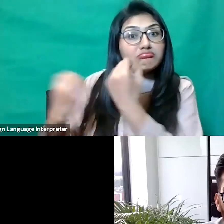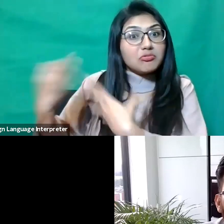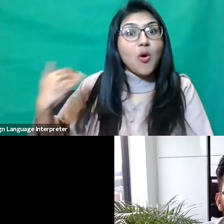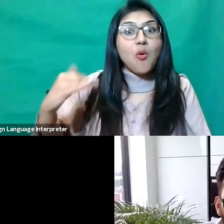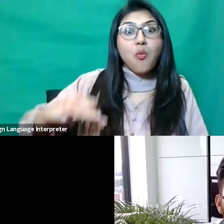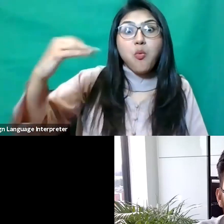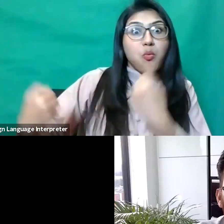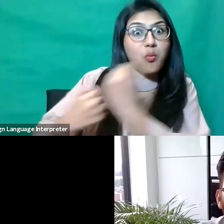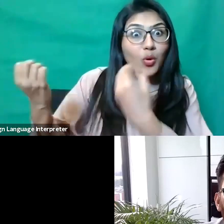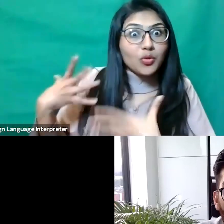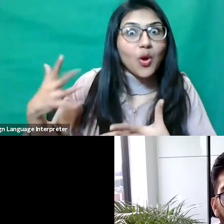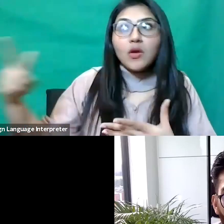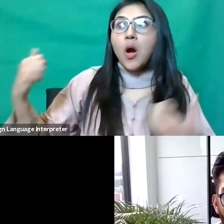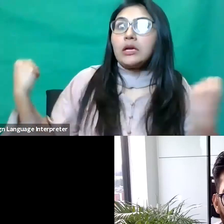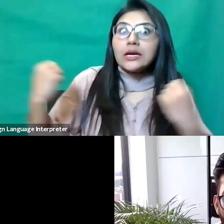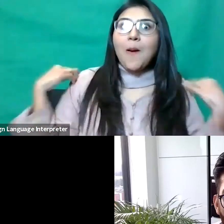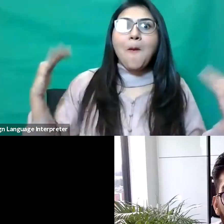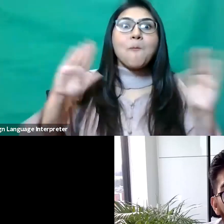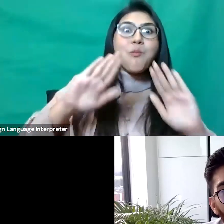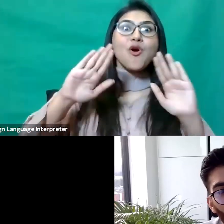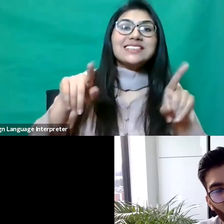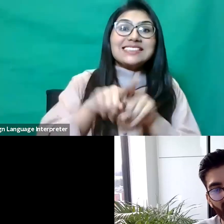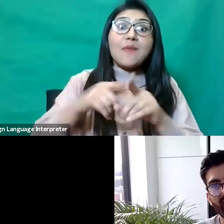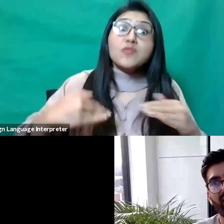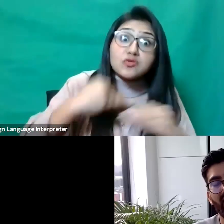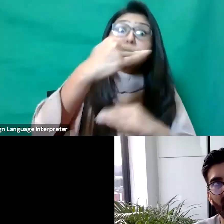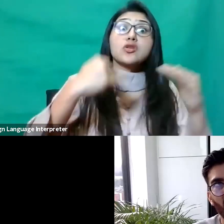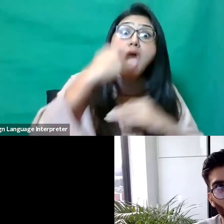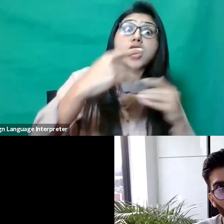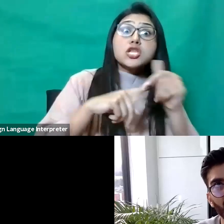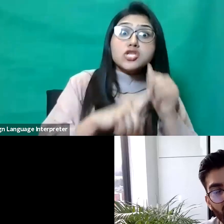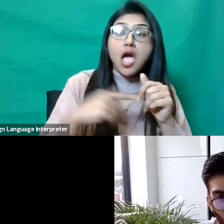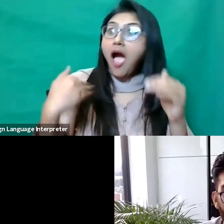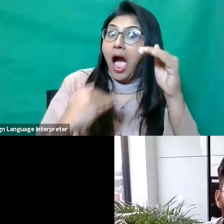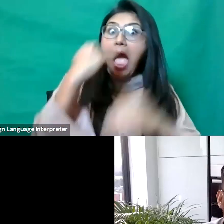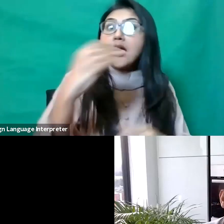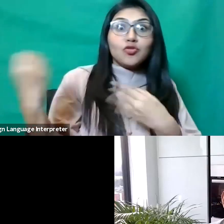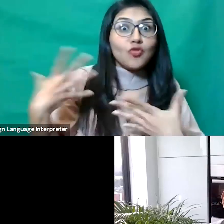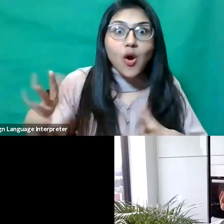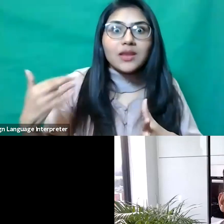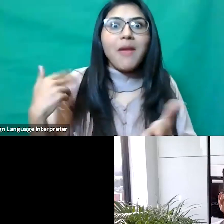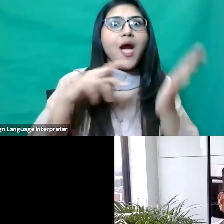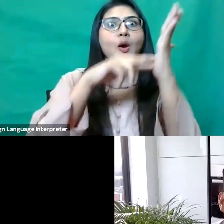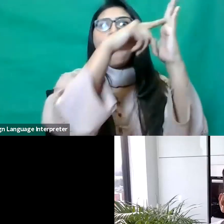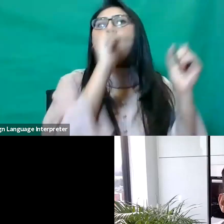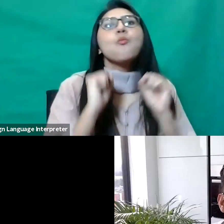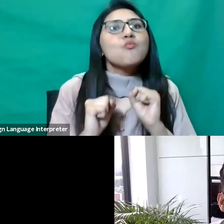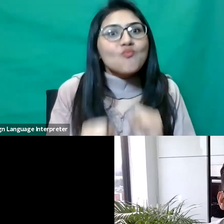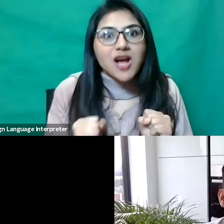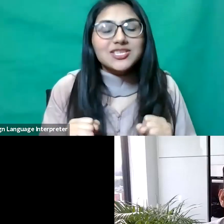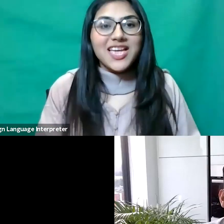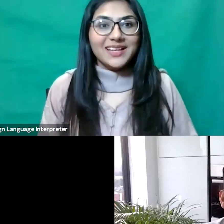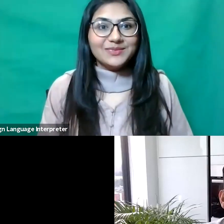no one able to push you that you can do it. You know what I'm saying? But when you were talking about the British and the Asian